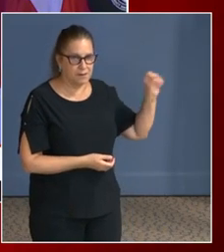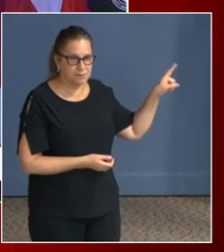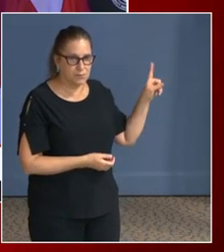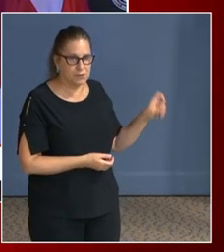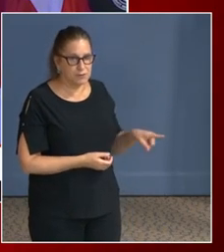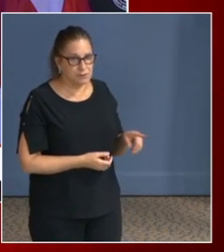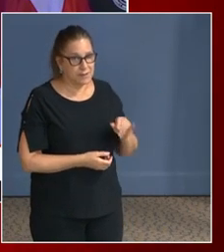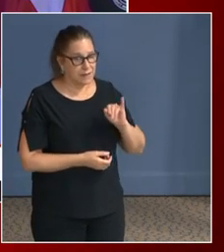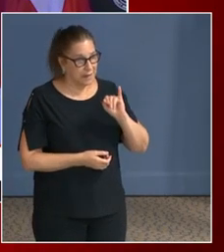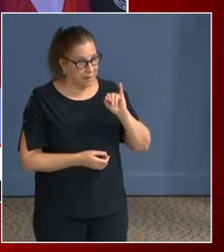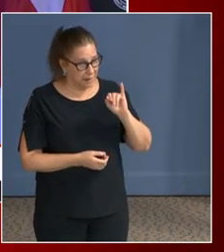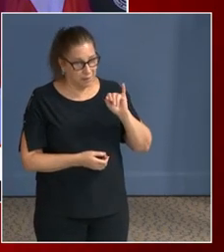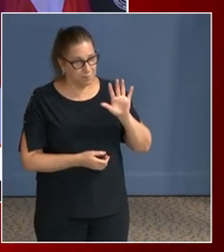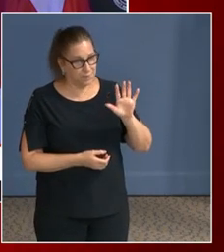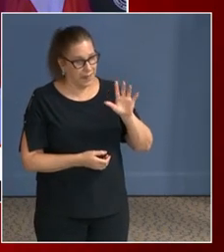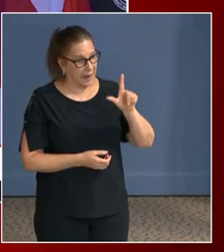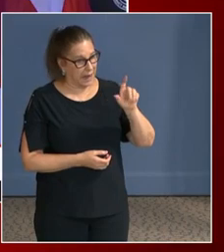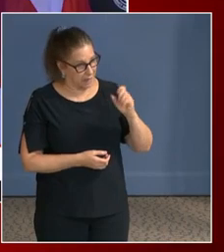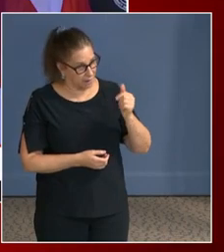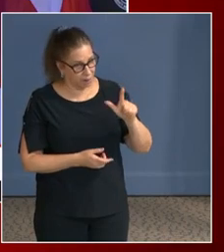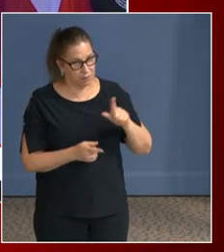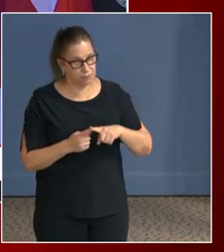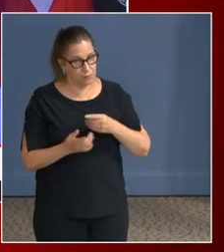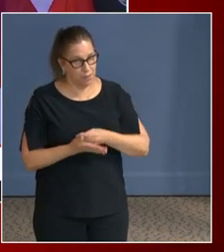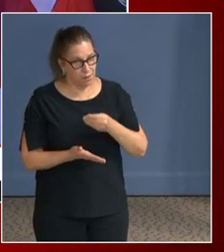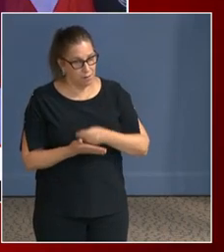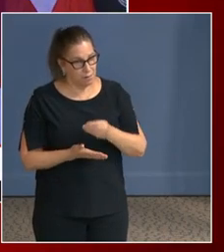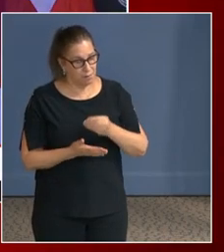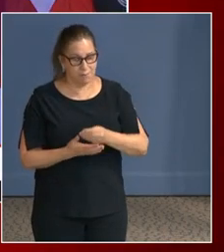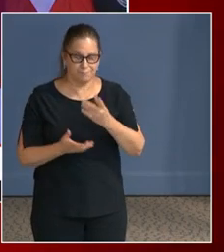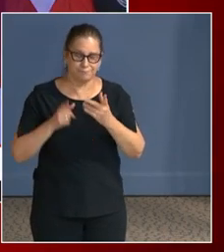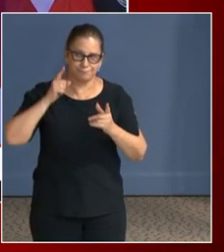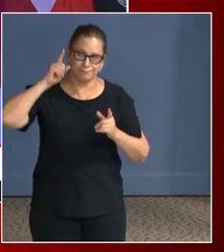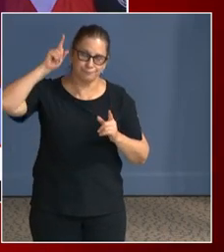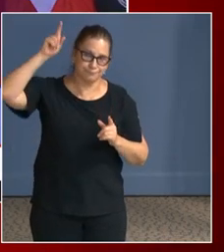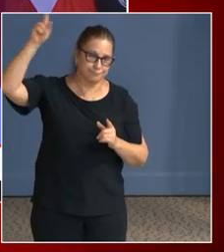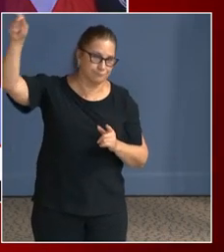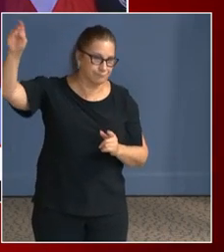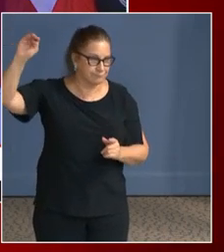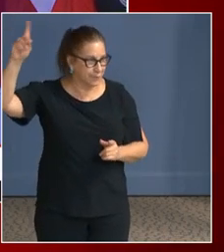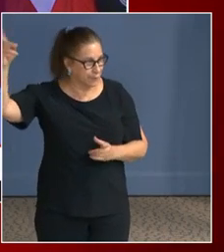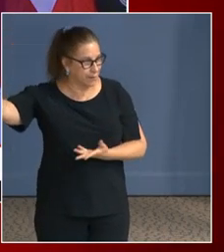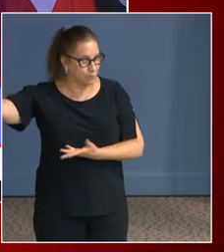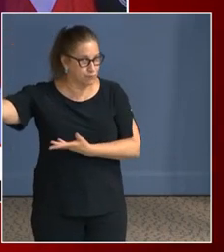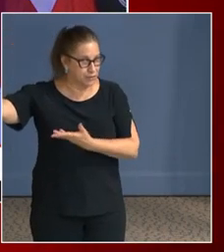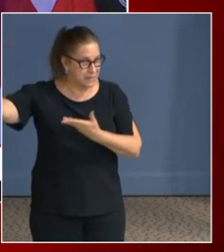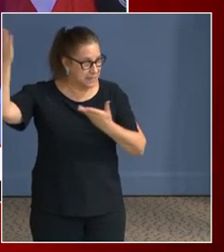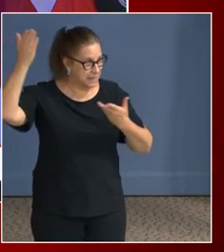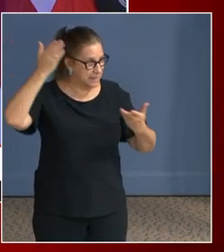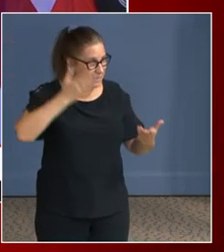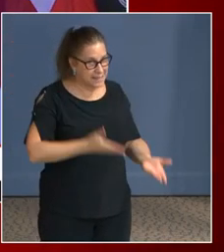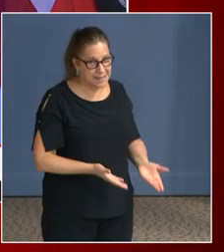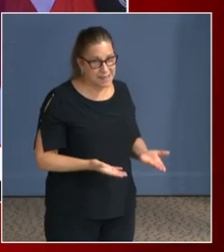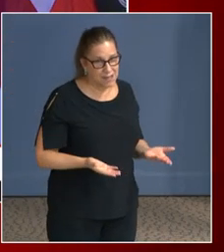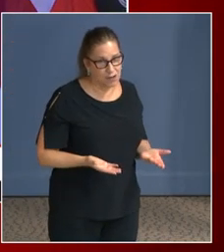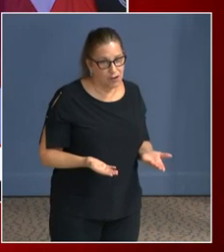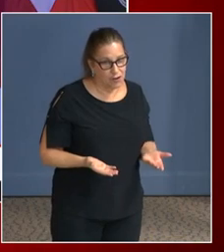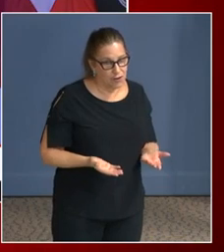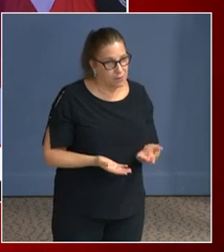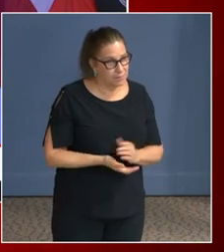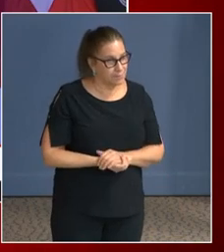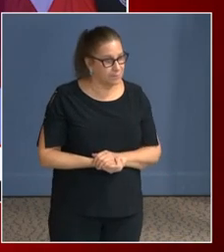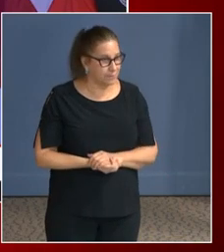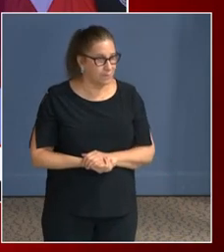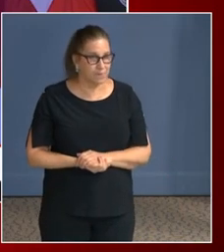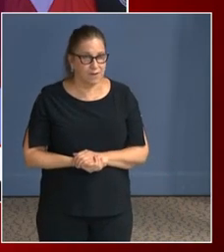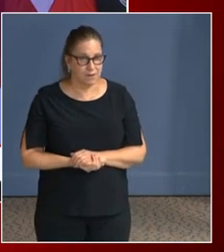legal fireworks in Maryland and bring them into DC? I don't think, if they sell them in Maryland, I suppose so, yes. And in